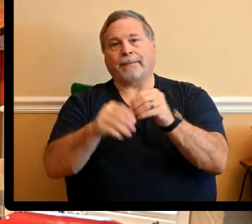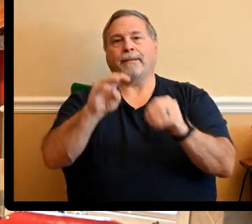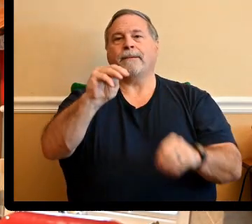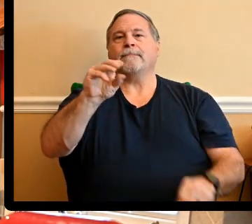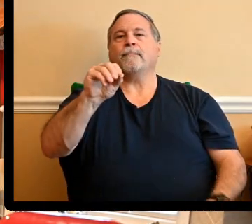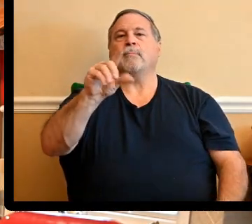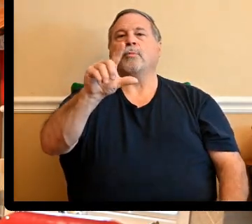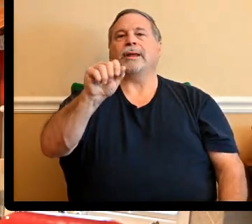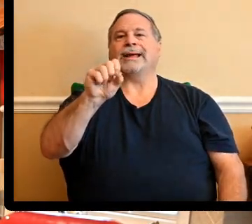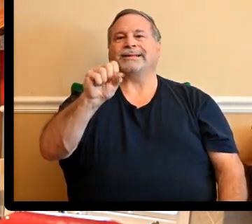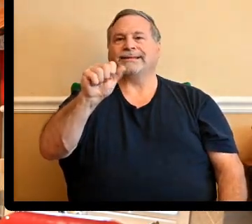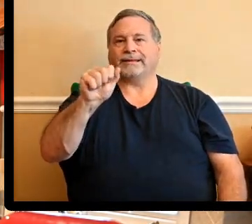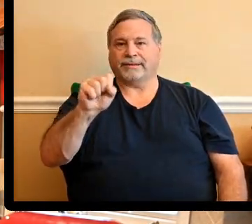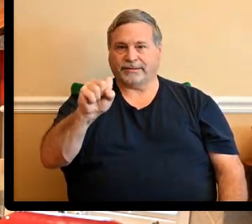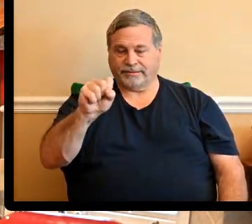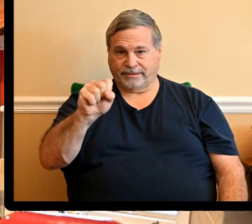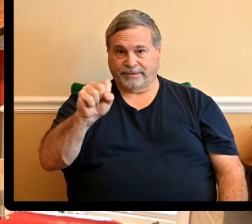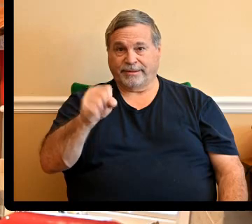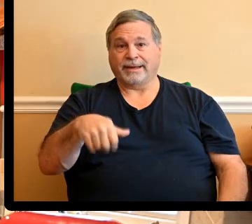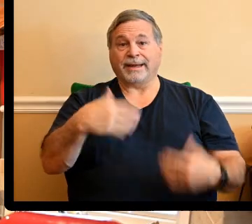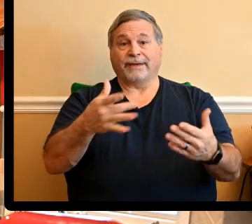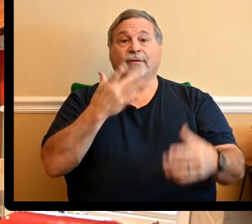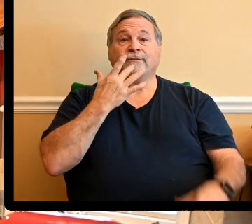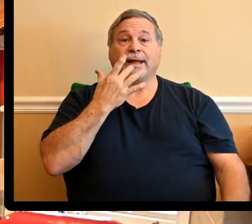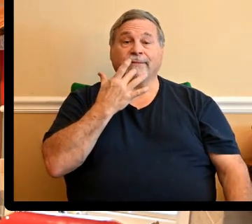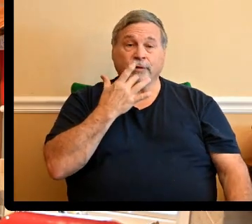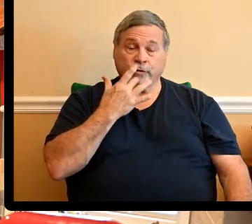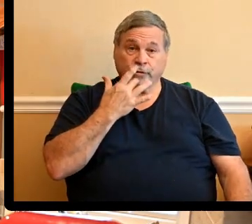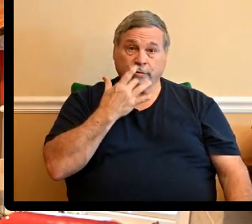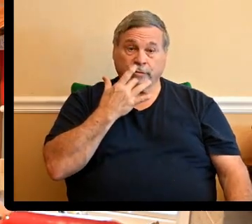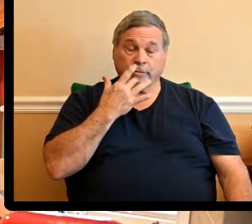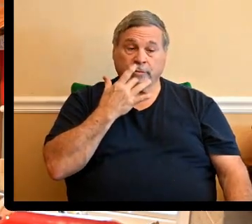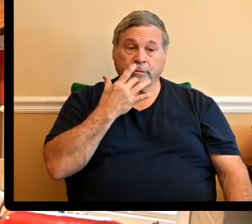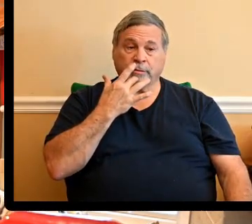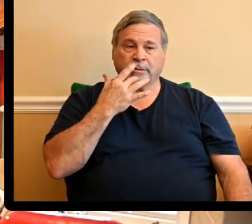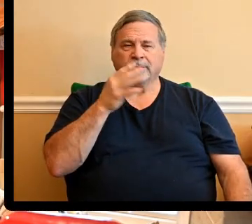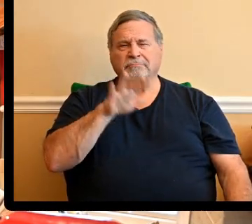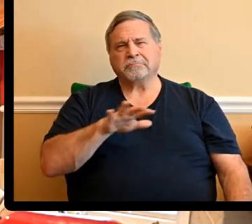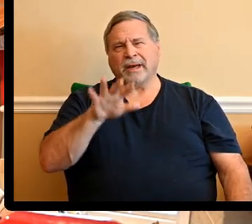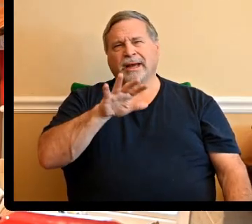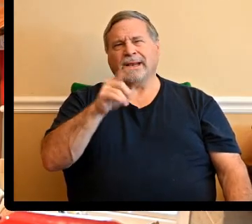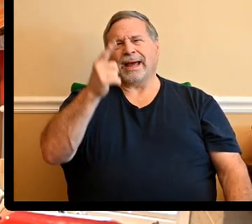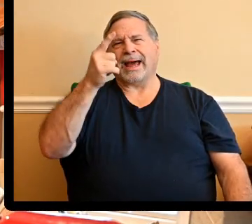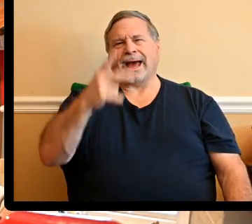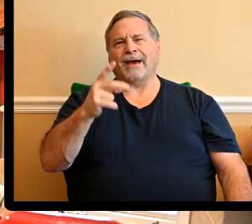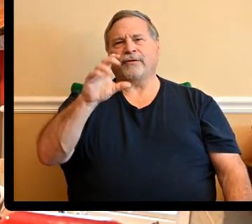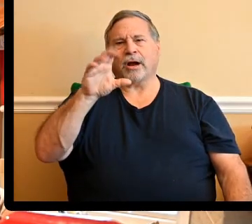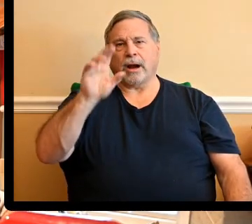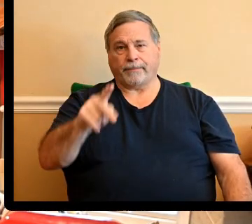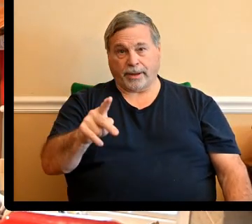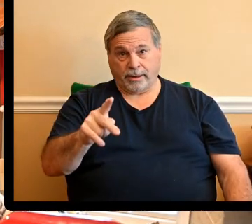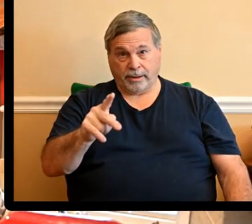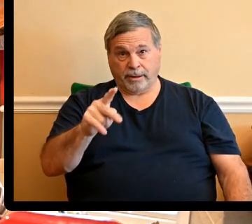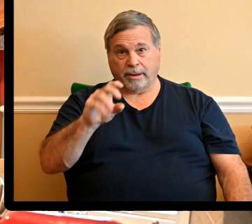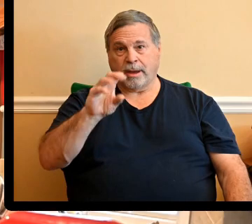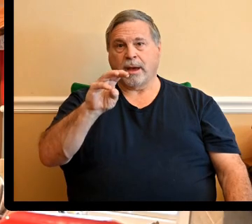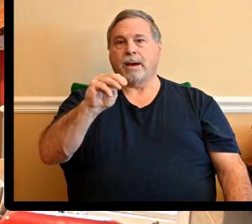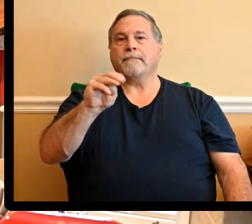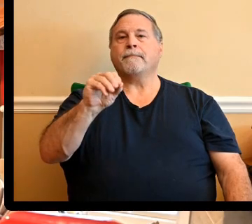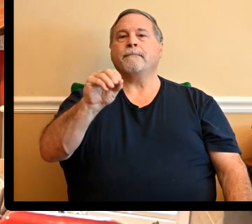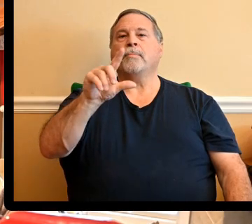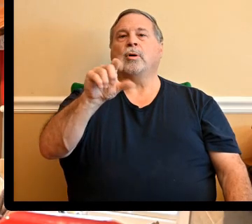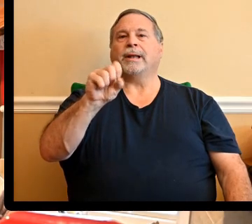some molasses. Now the molasses is more just to give it some flavor. We're putting in about a 1/2 cup